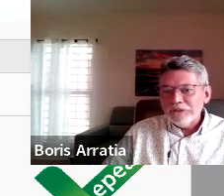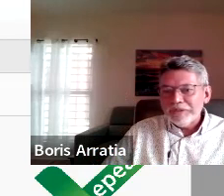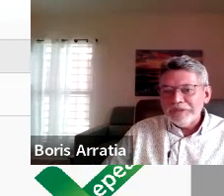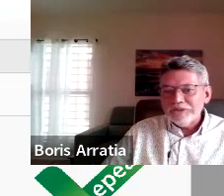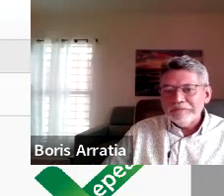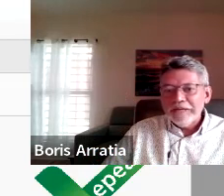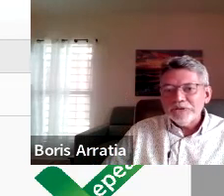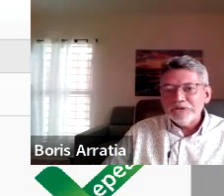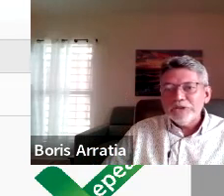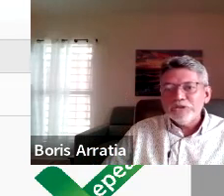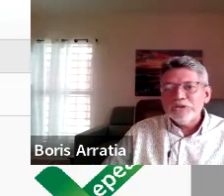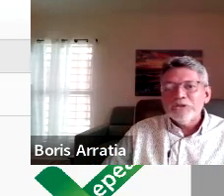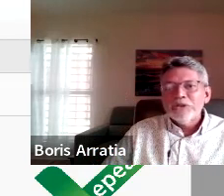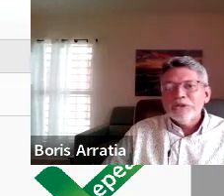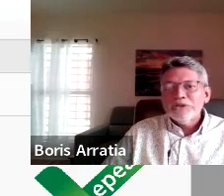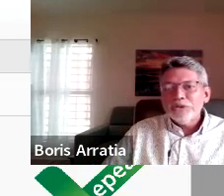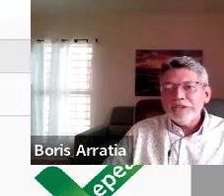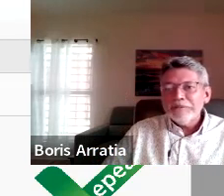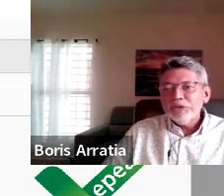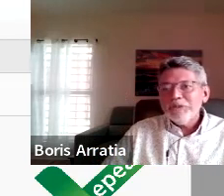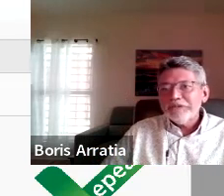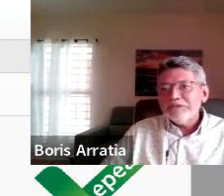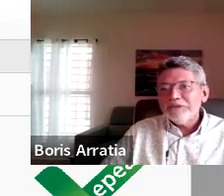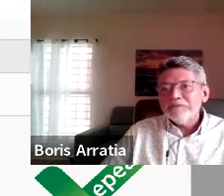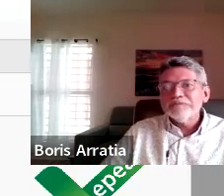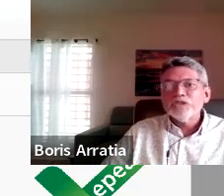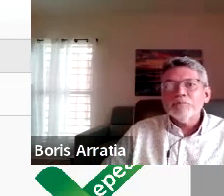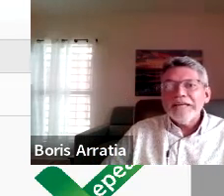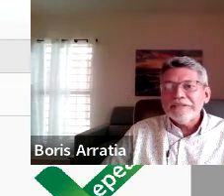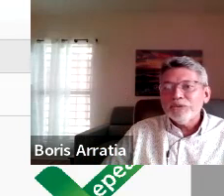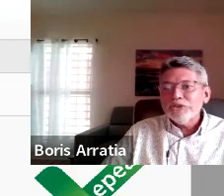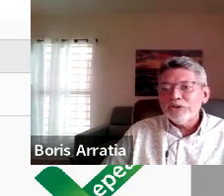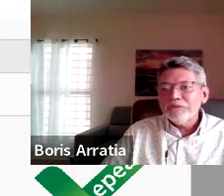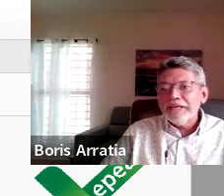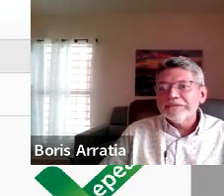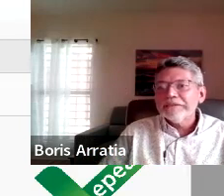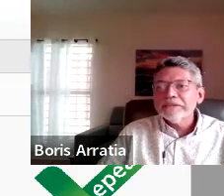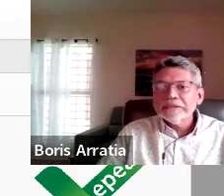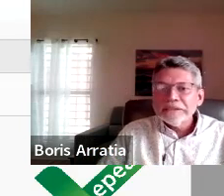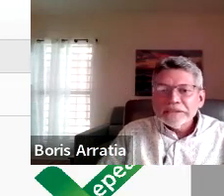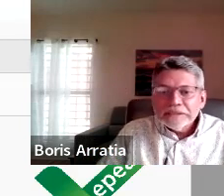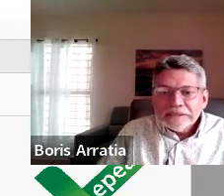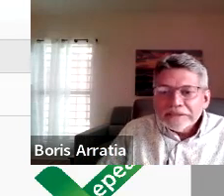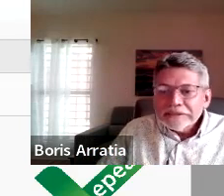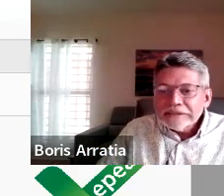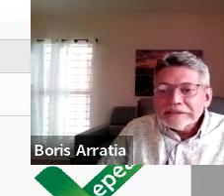you want to jump in, because I was curious to hear the perspective from Patty and Rachel on that.